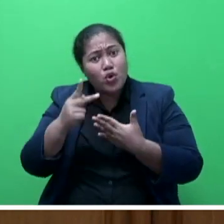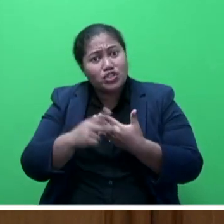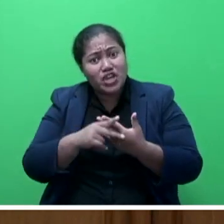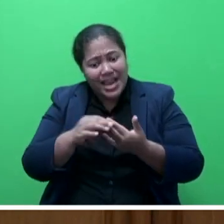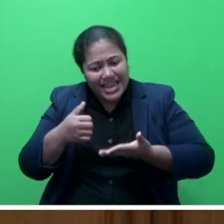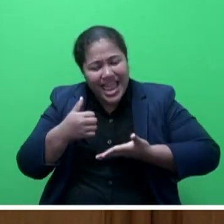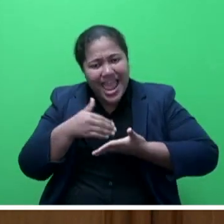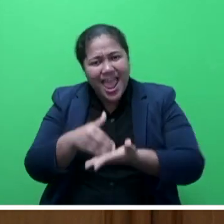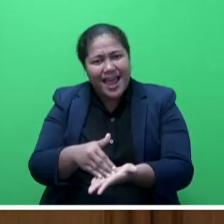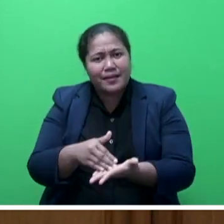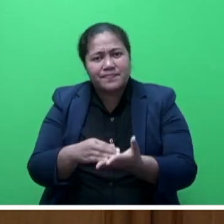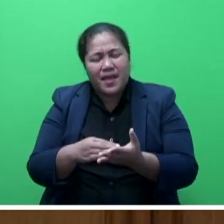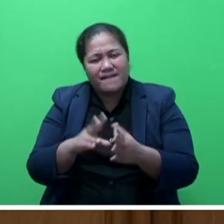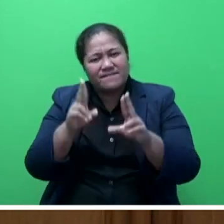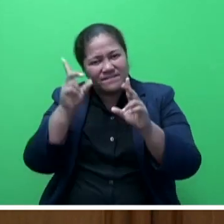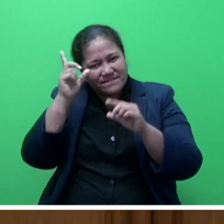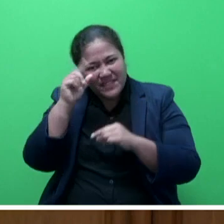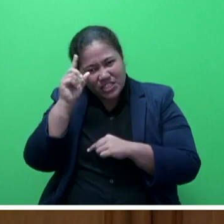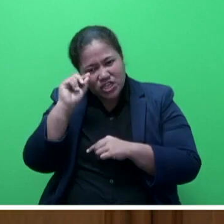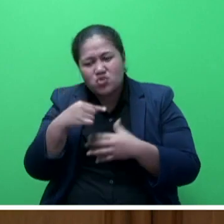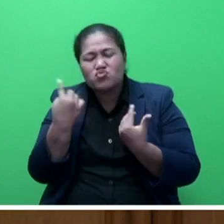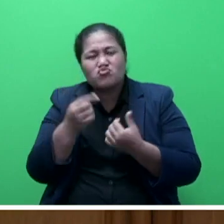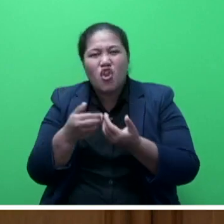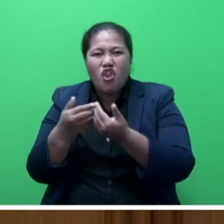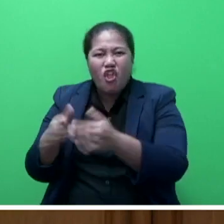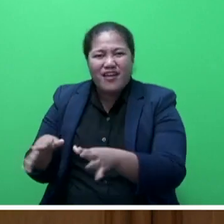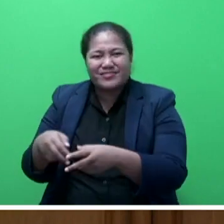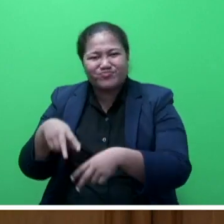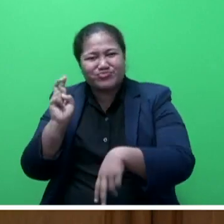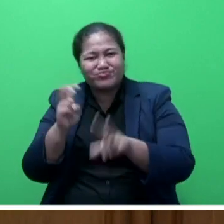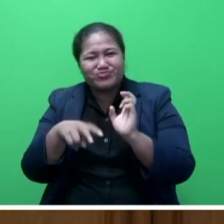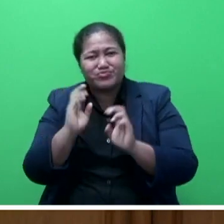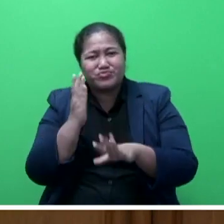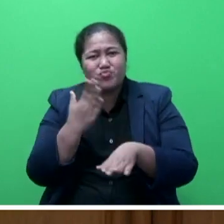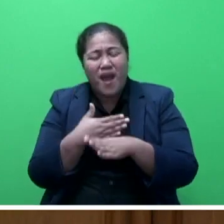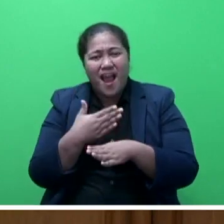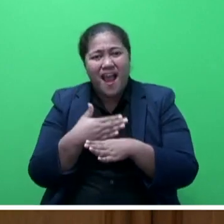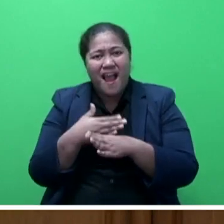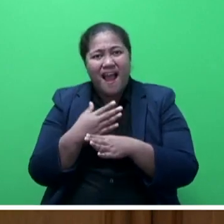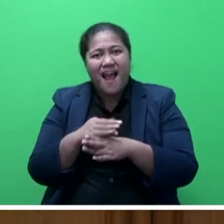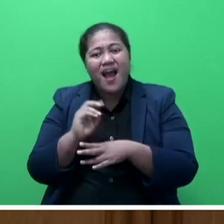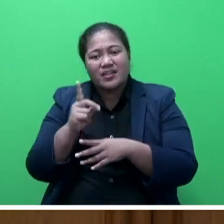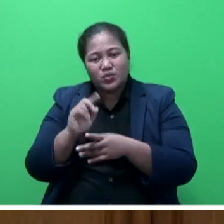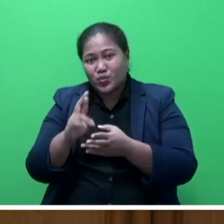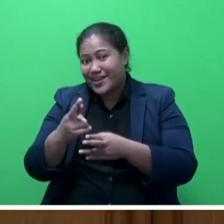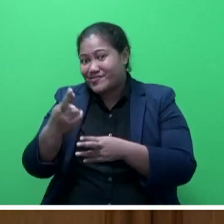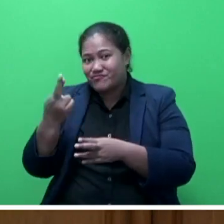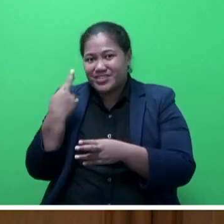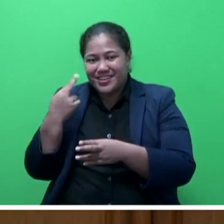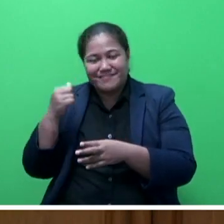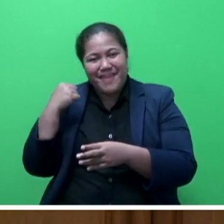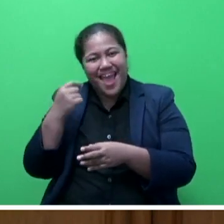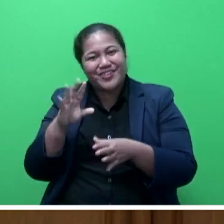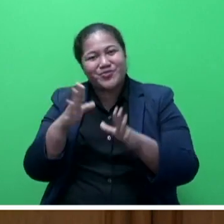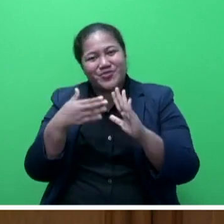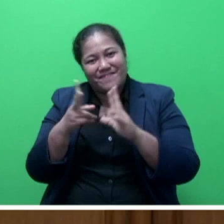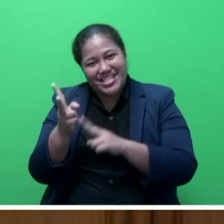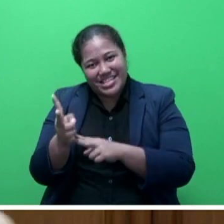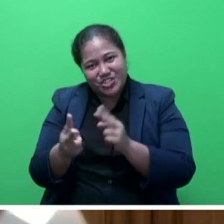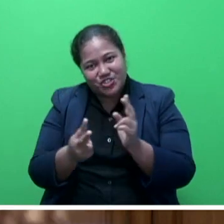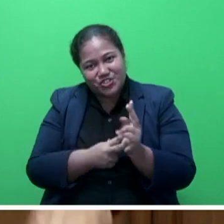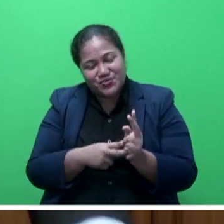lost their jobs owing to COVID-19 and have returned to their villages.